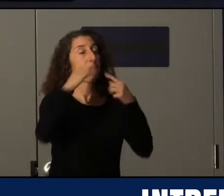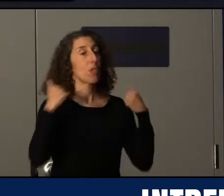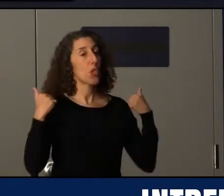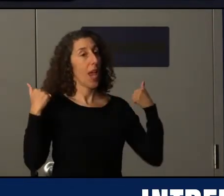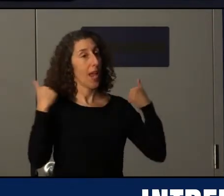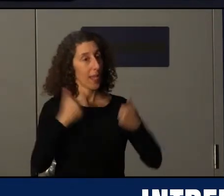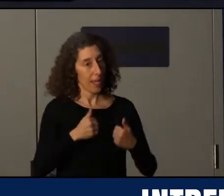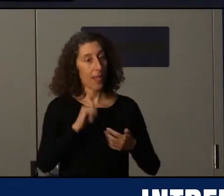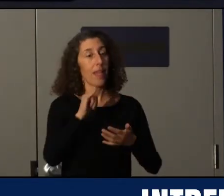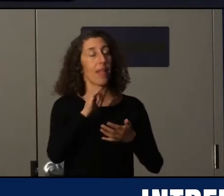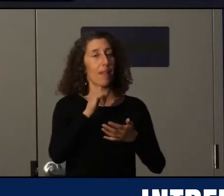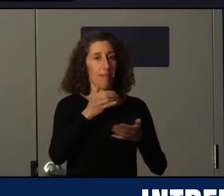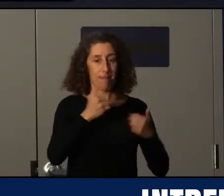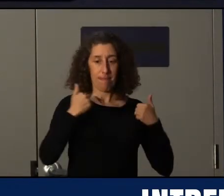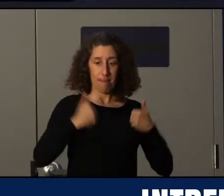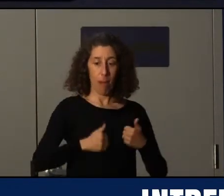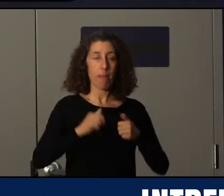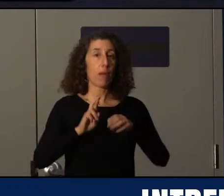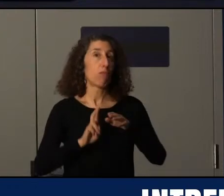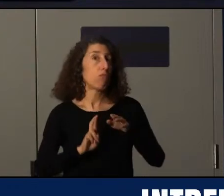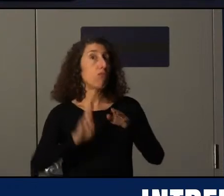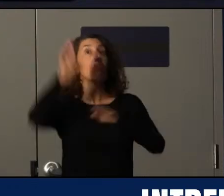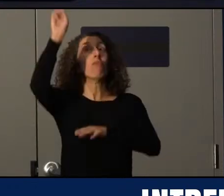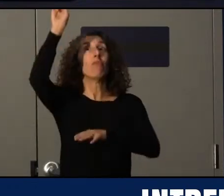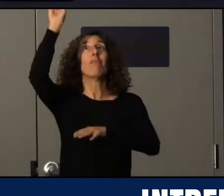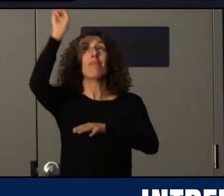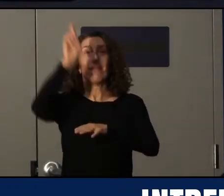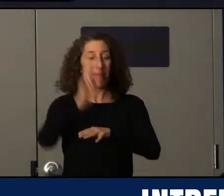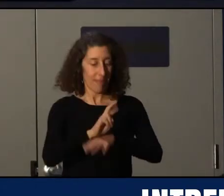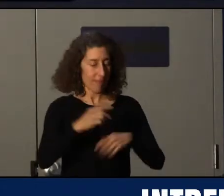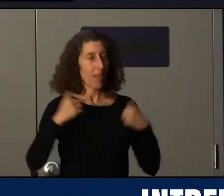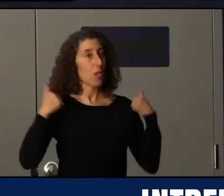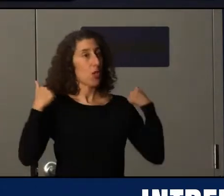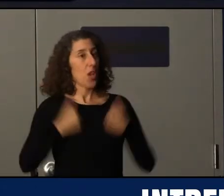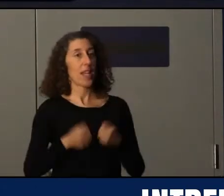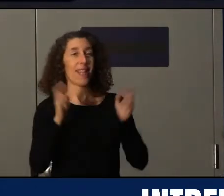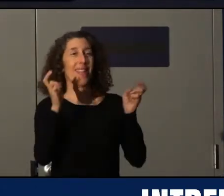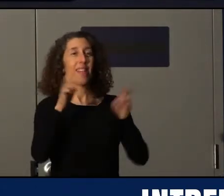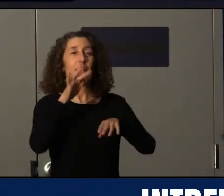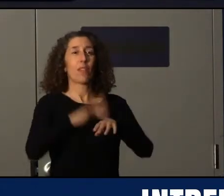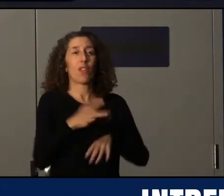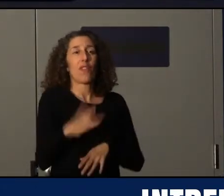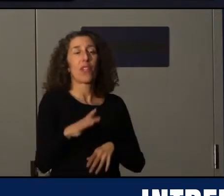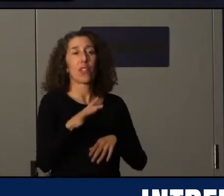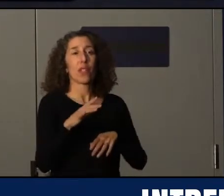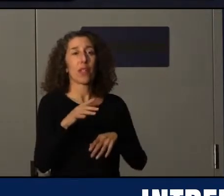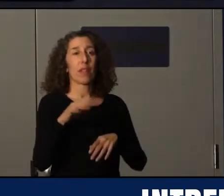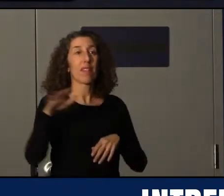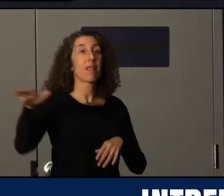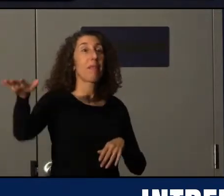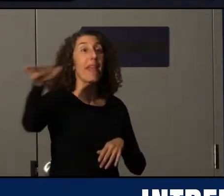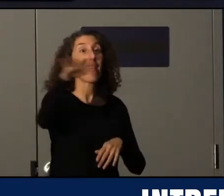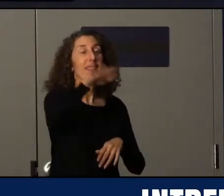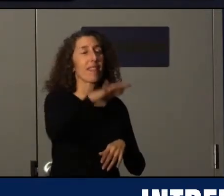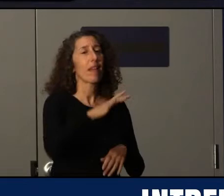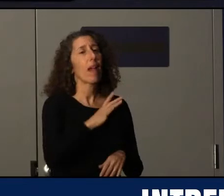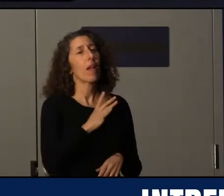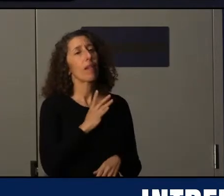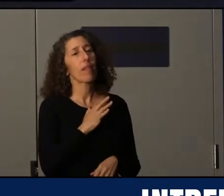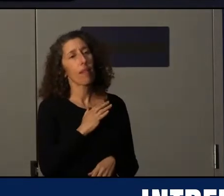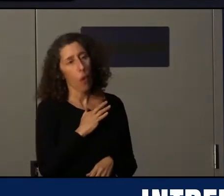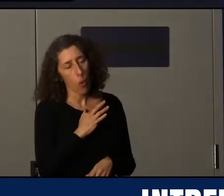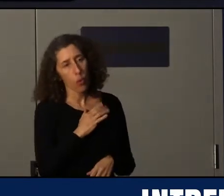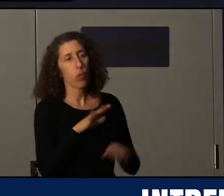But again, we had this connection with St. Jude and art and art therapy. And I know Nicole does a lot of that with